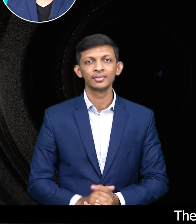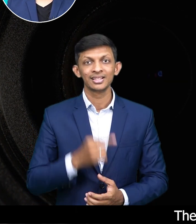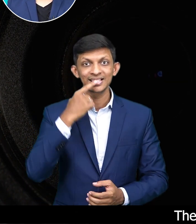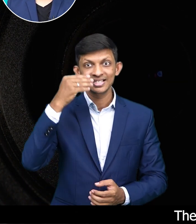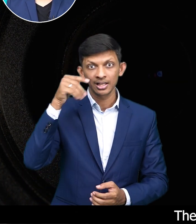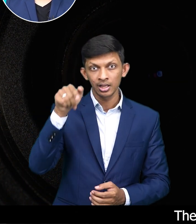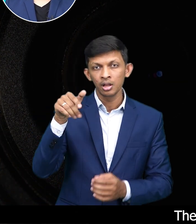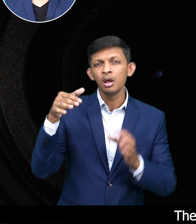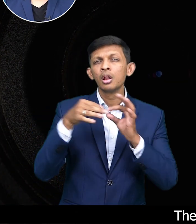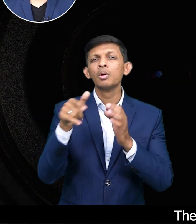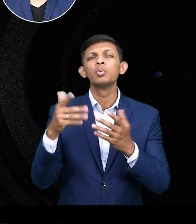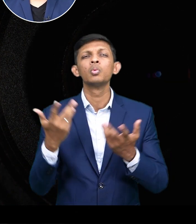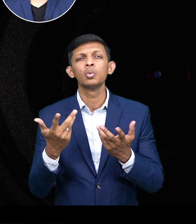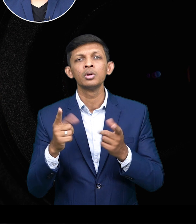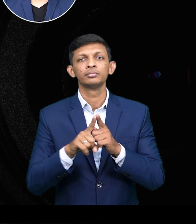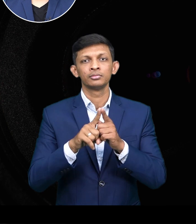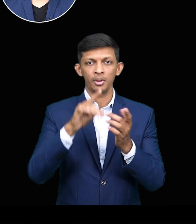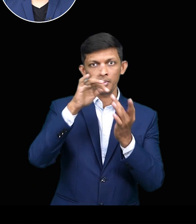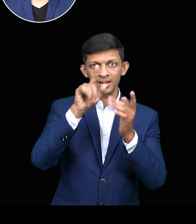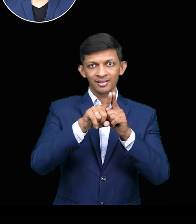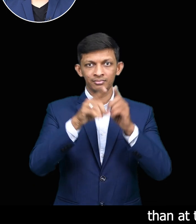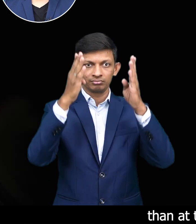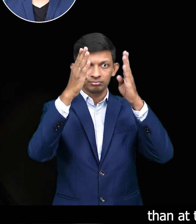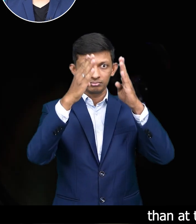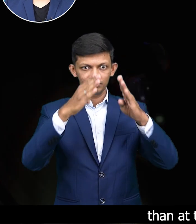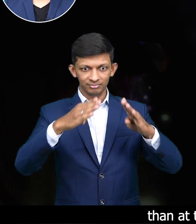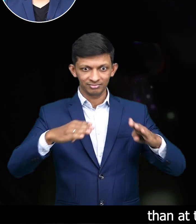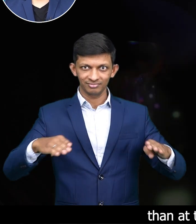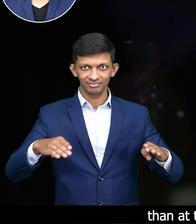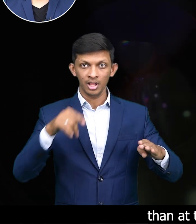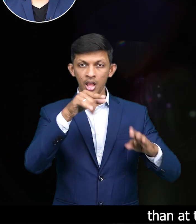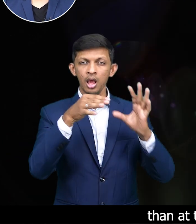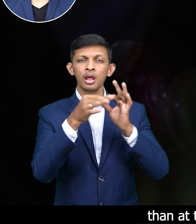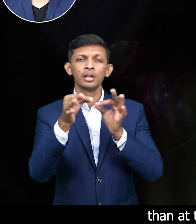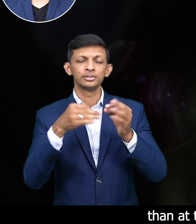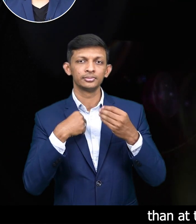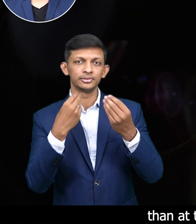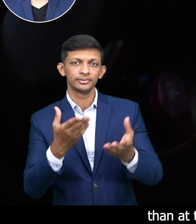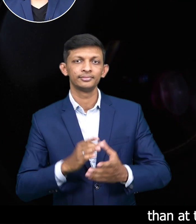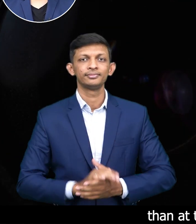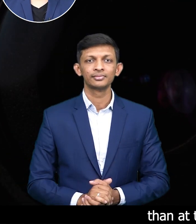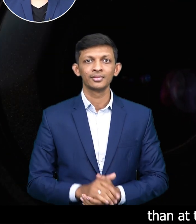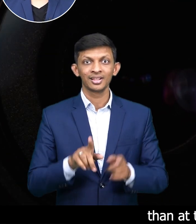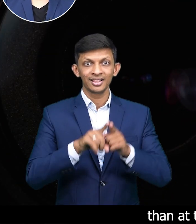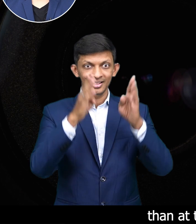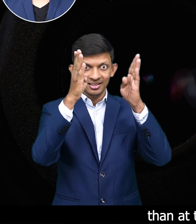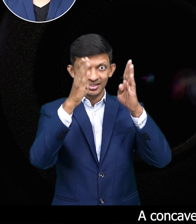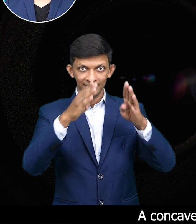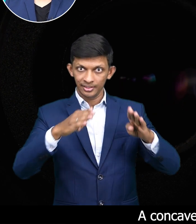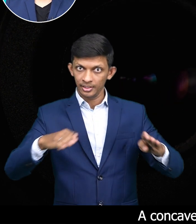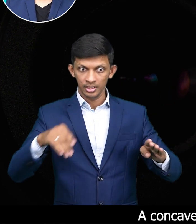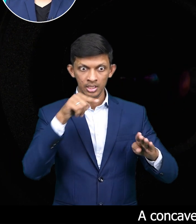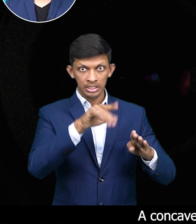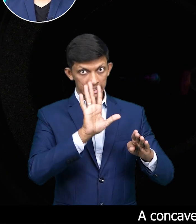The lenses which are thinner in the middle than at the edges are concave lenses.